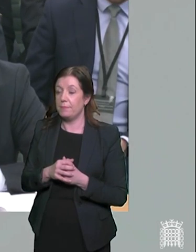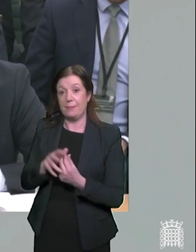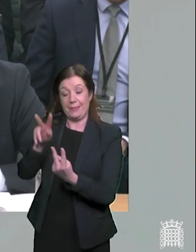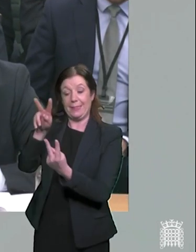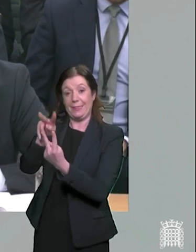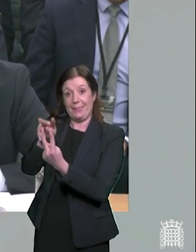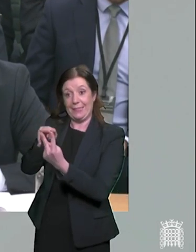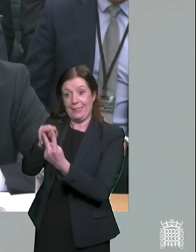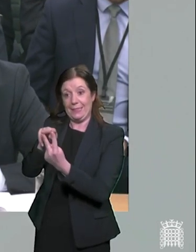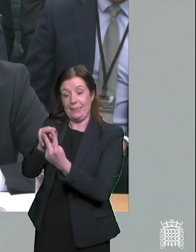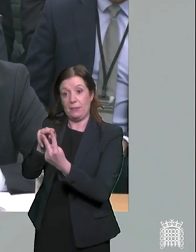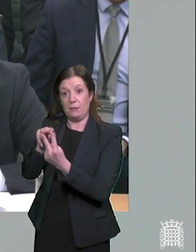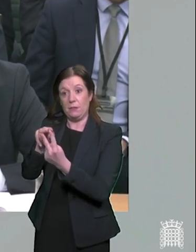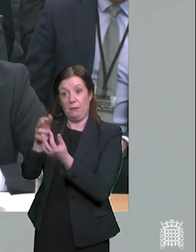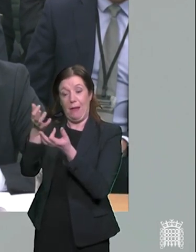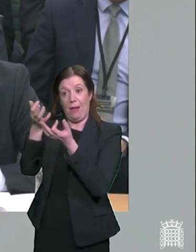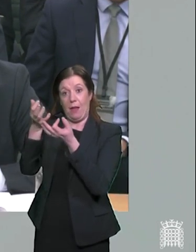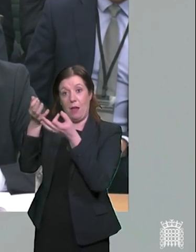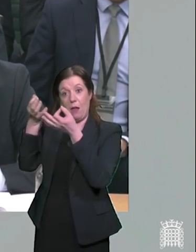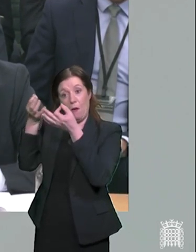those two officials were